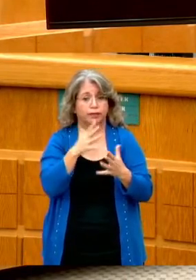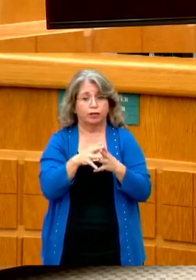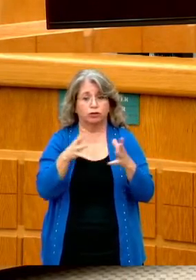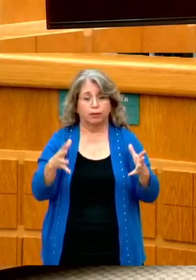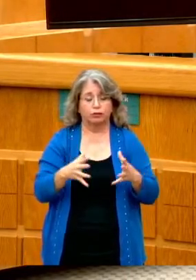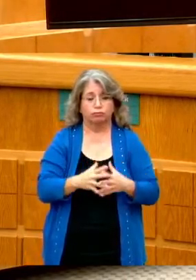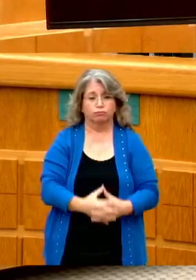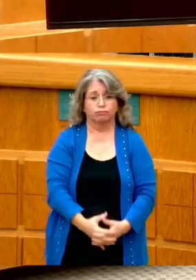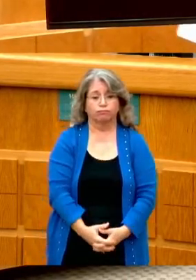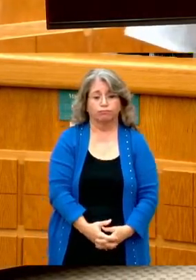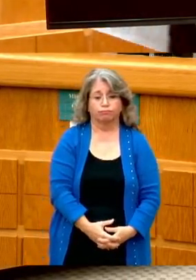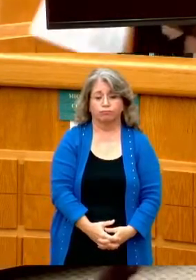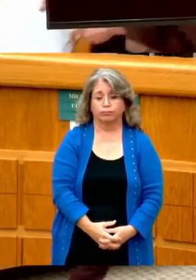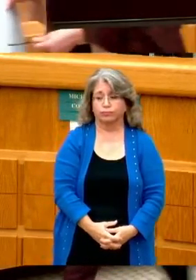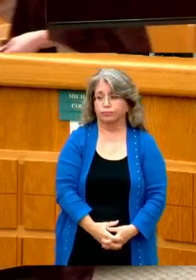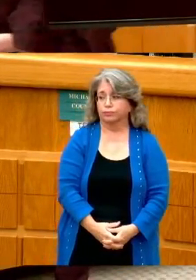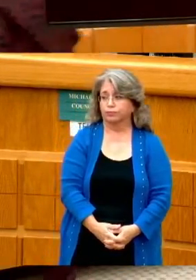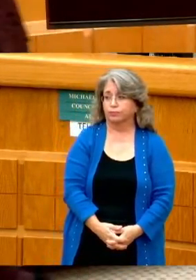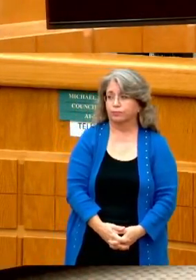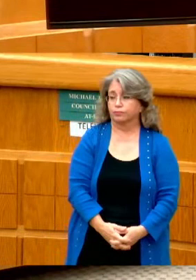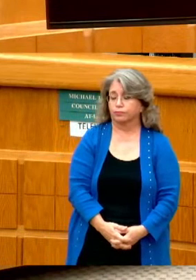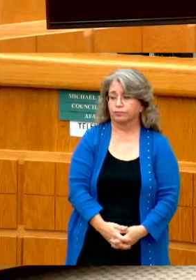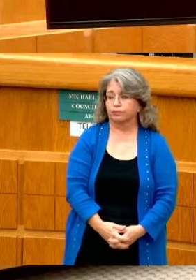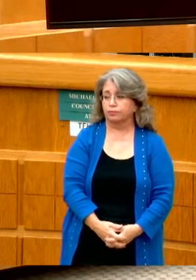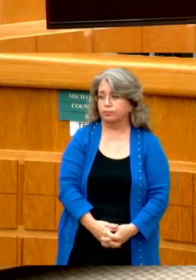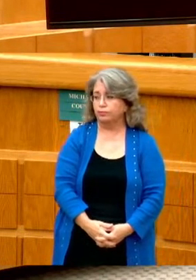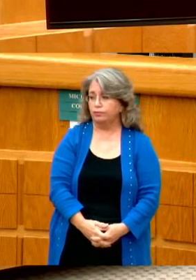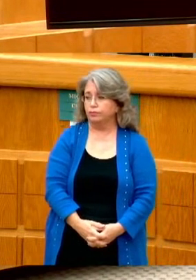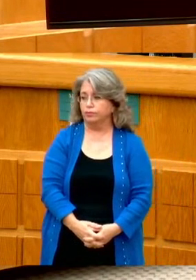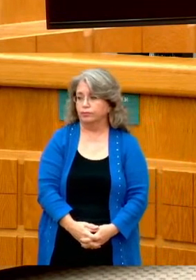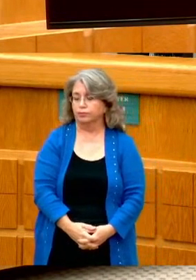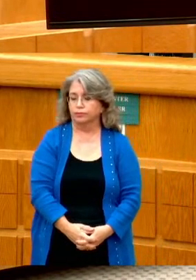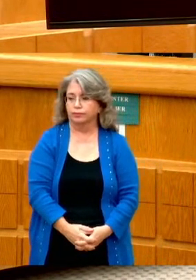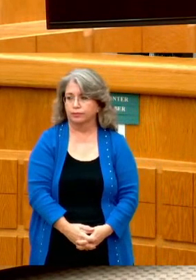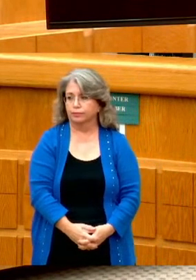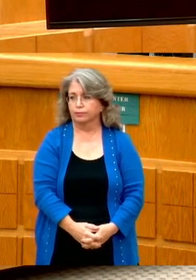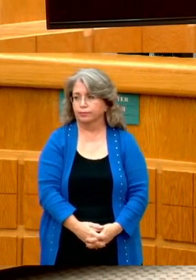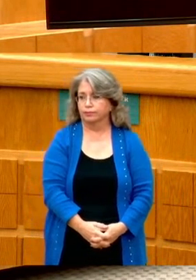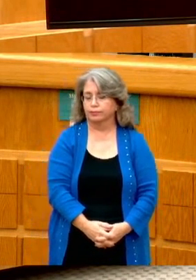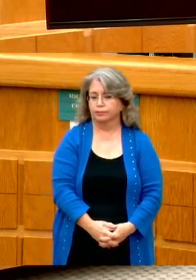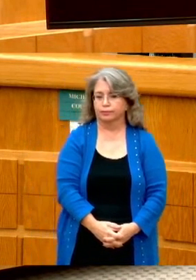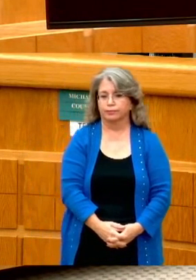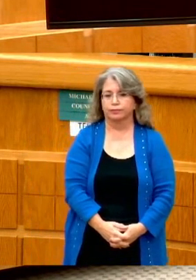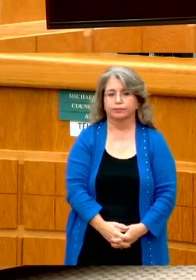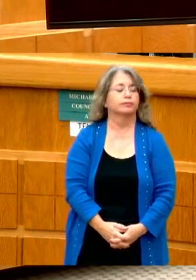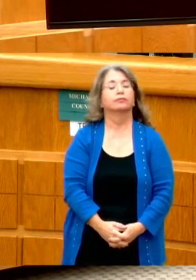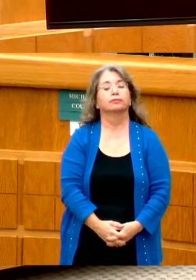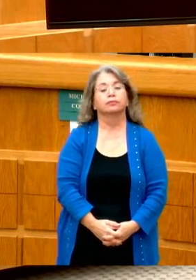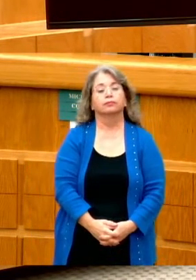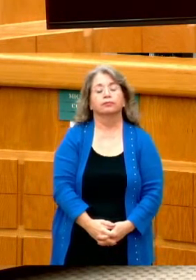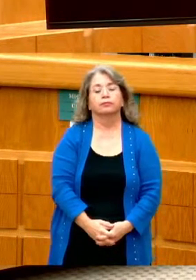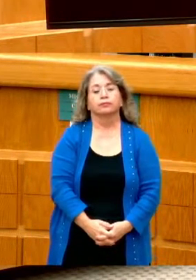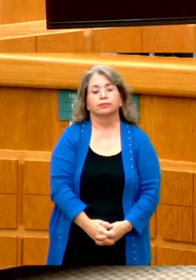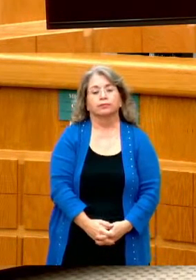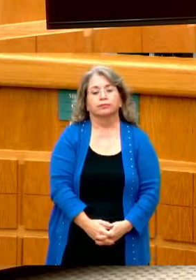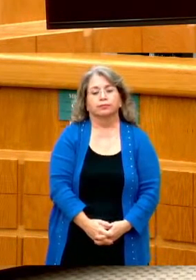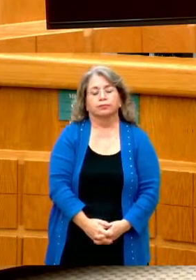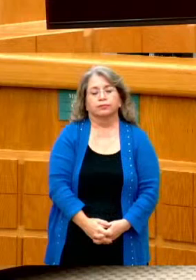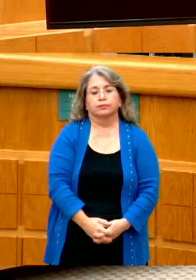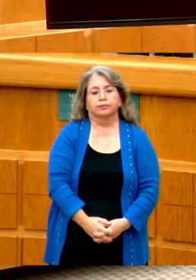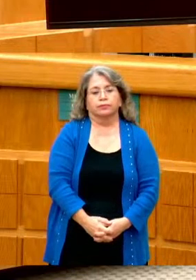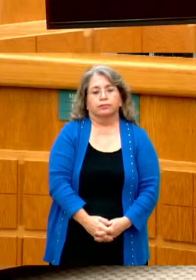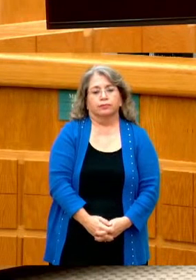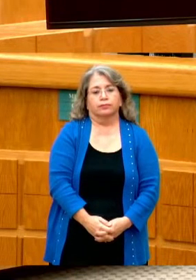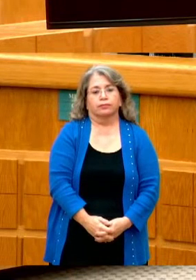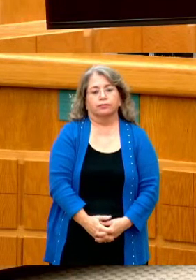Estoy muy entusiasmada con el progreso que estamos logrando con las vacunas que tenemos. Cuando recibimos las vacunas, las entregamos a las personas que las necesitan primero lo más